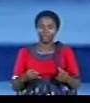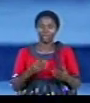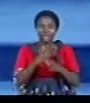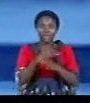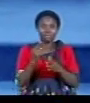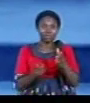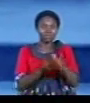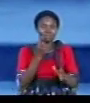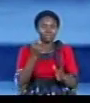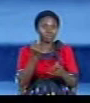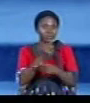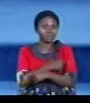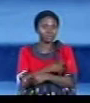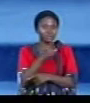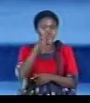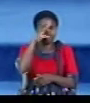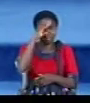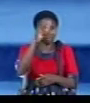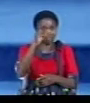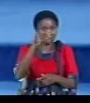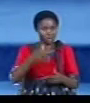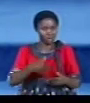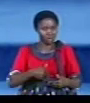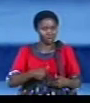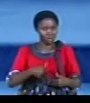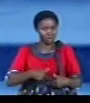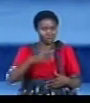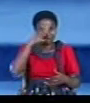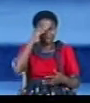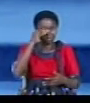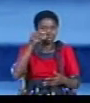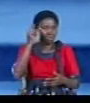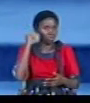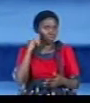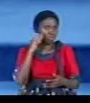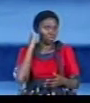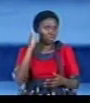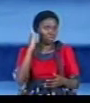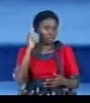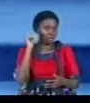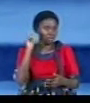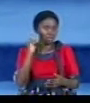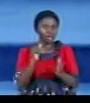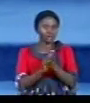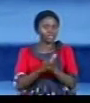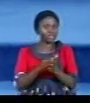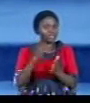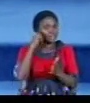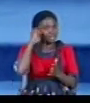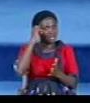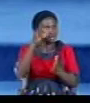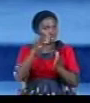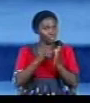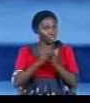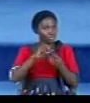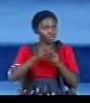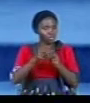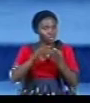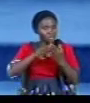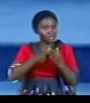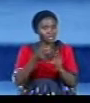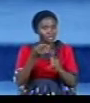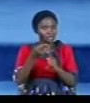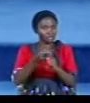was testifying. He said that his son started from birth. And the brother